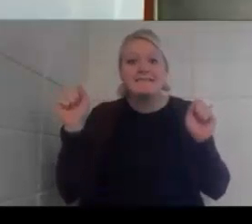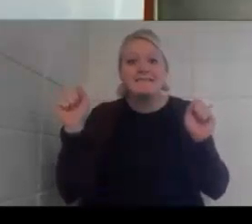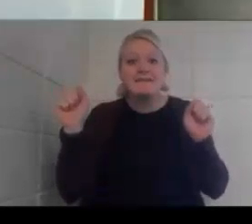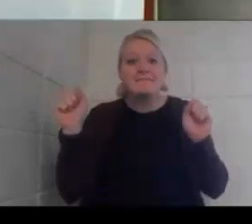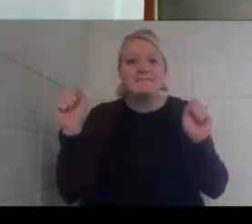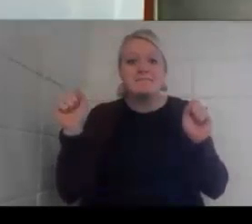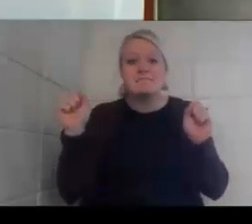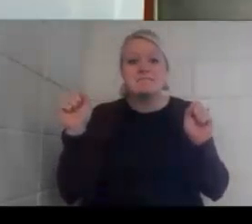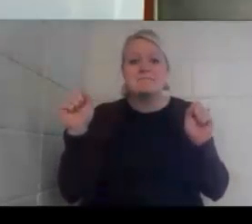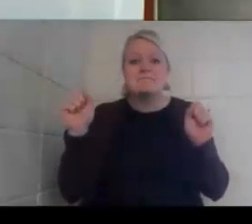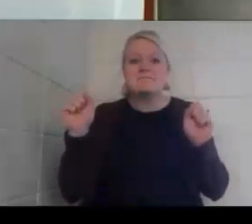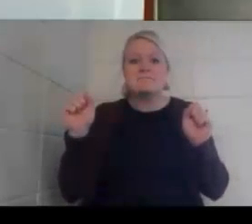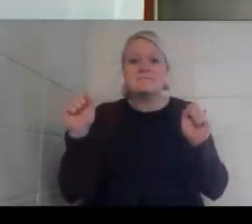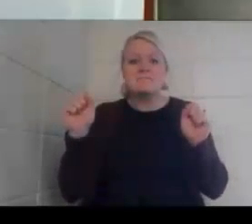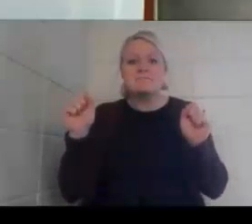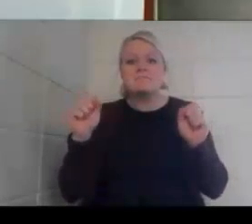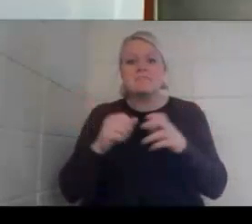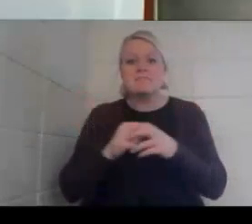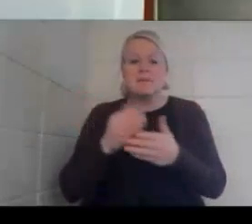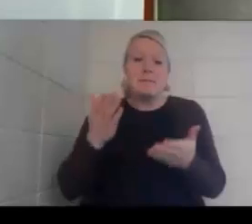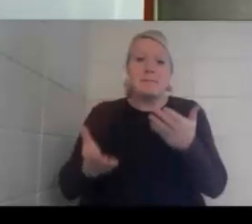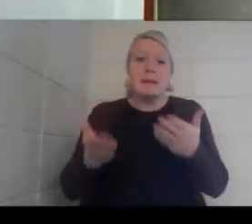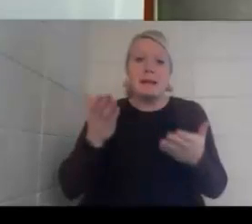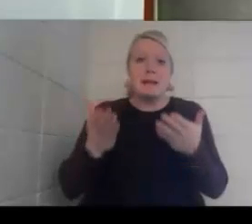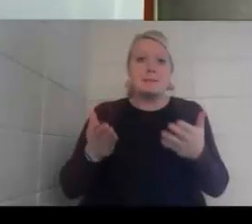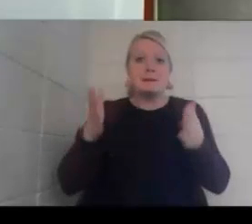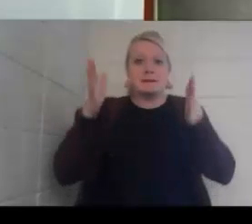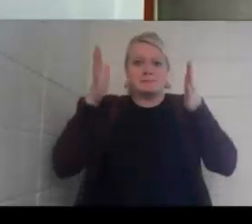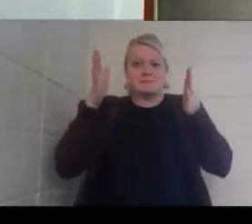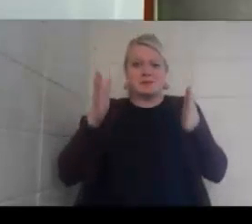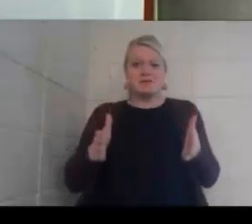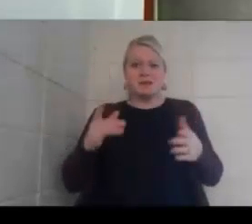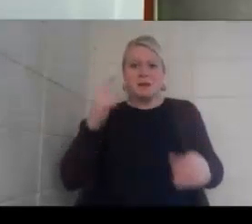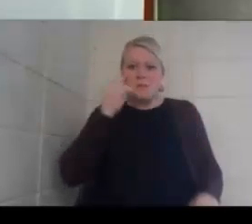They sniff. They help keep people safe.